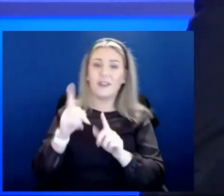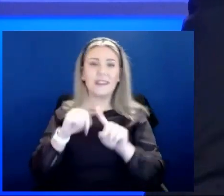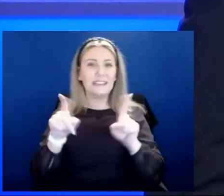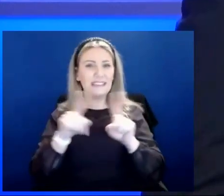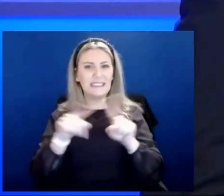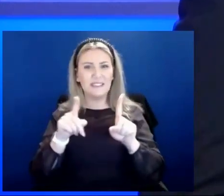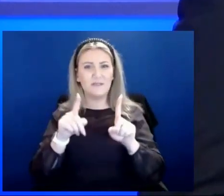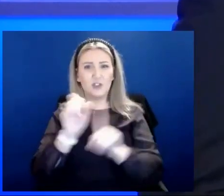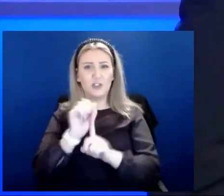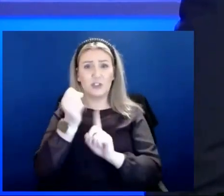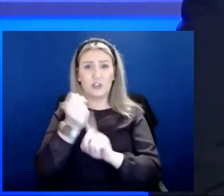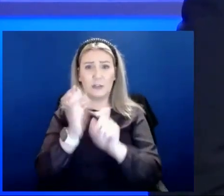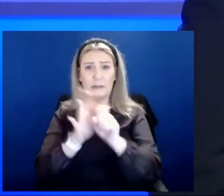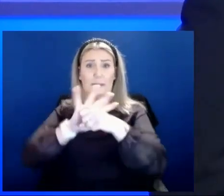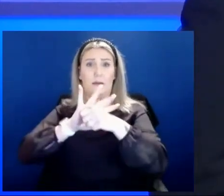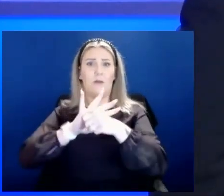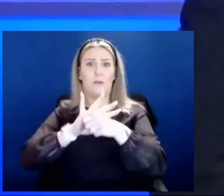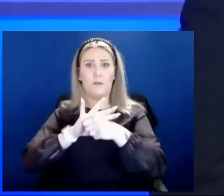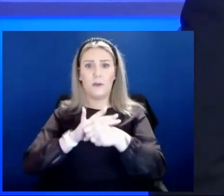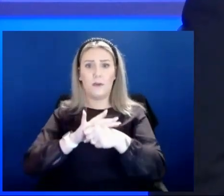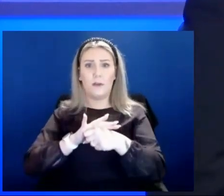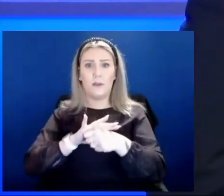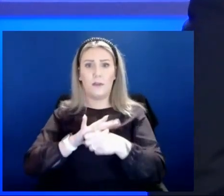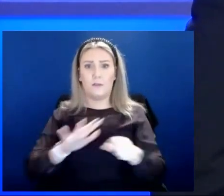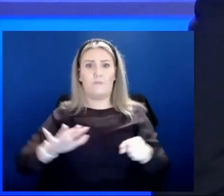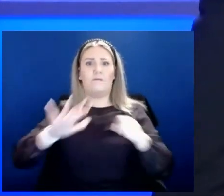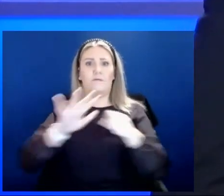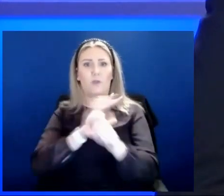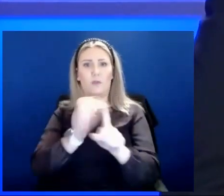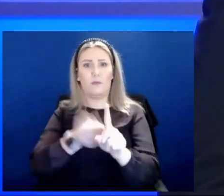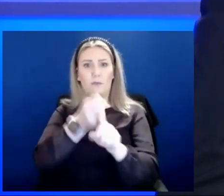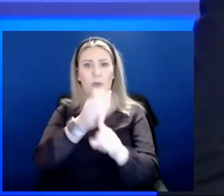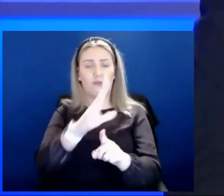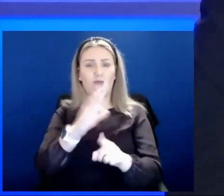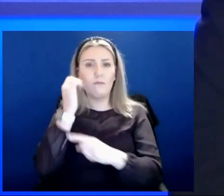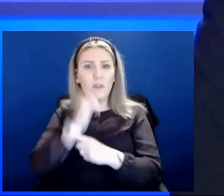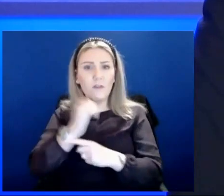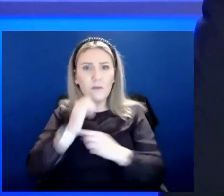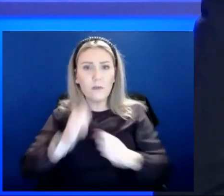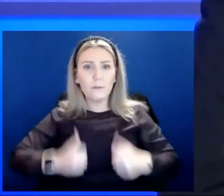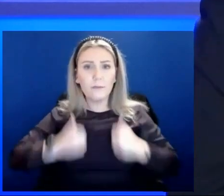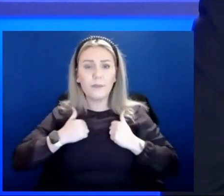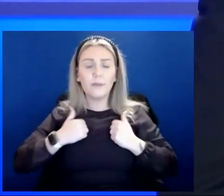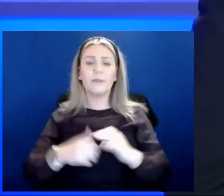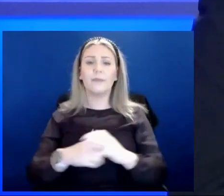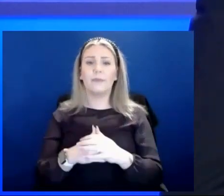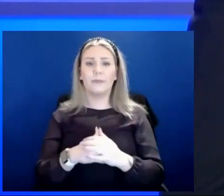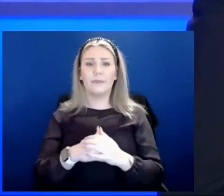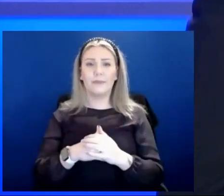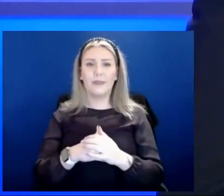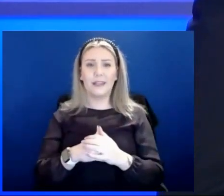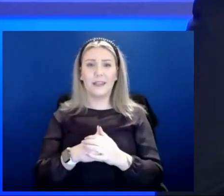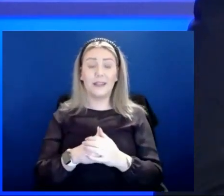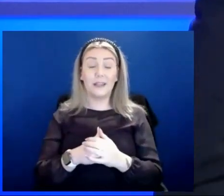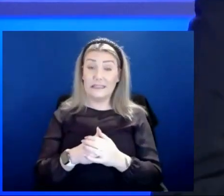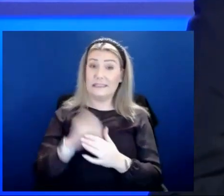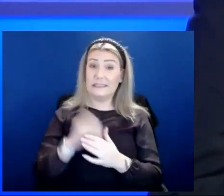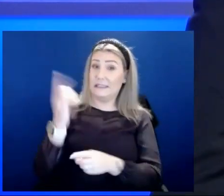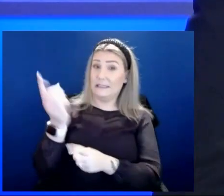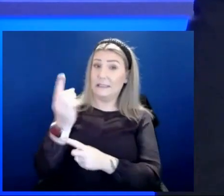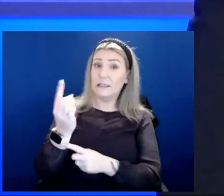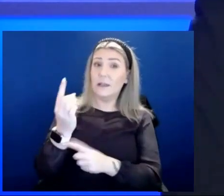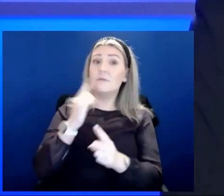which completely impacted their day-to-day existence in their life. And so this is something that I think we've kind of taken the measure